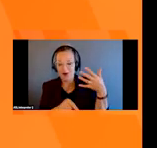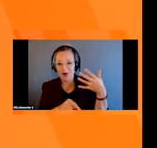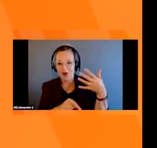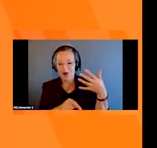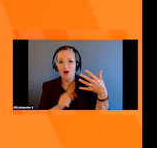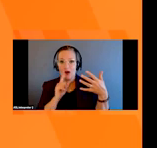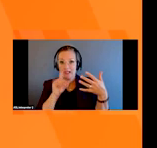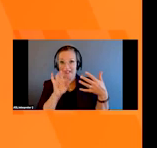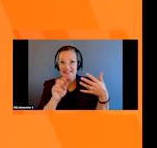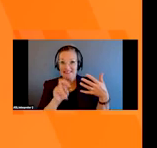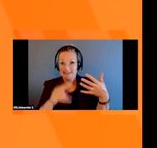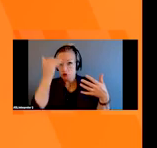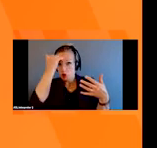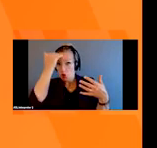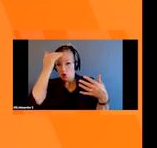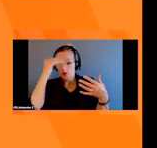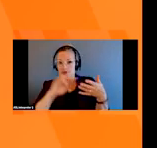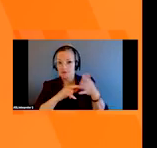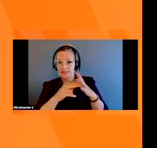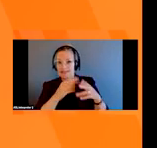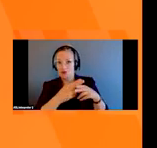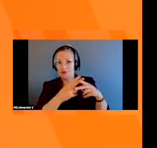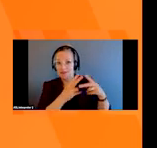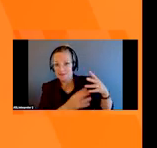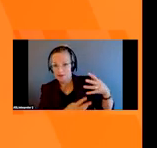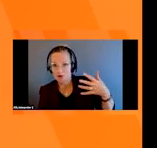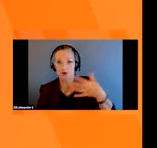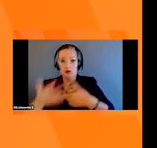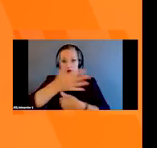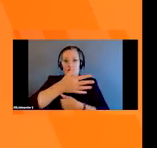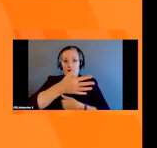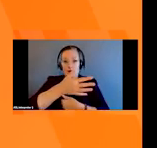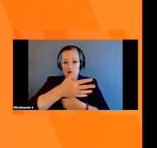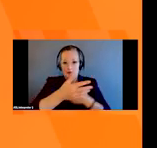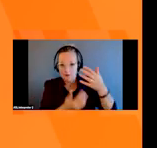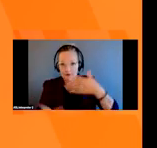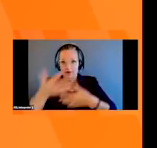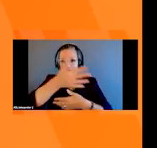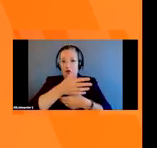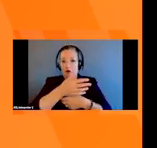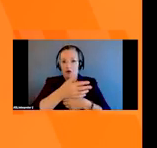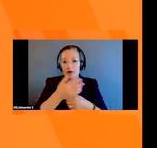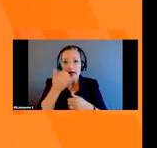more frequently? So we'll get Matthew to answer that when he comes back.